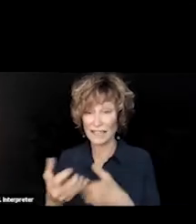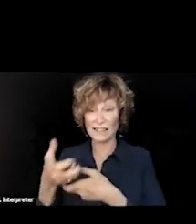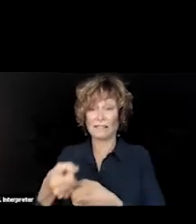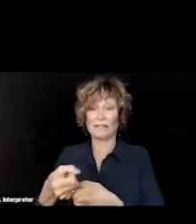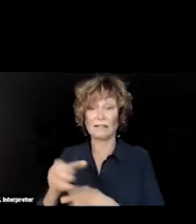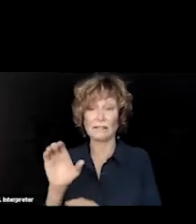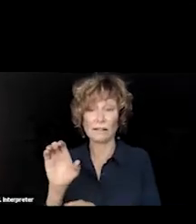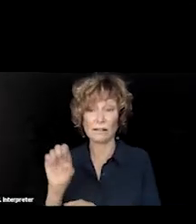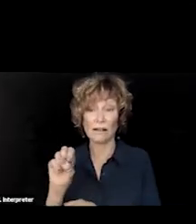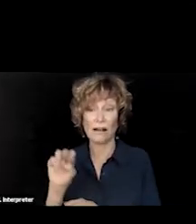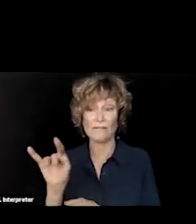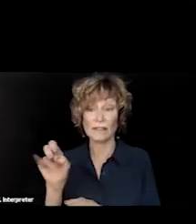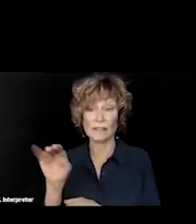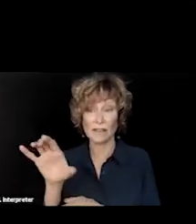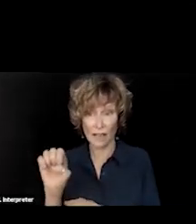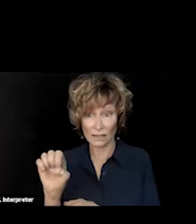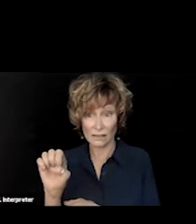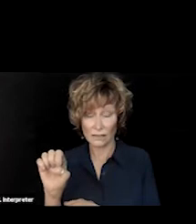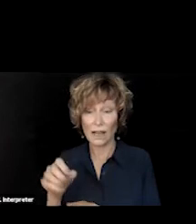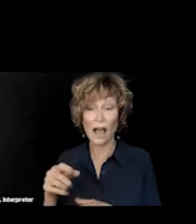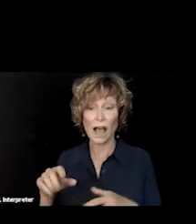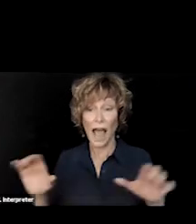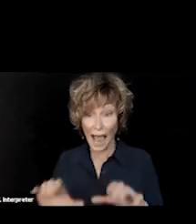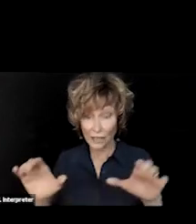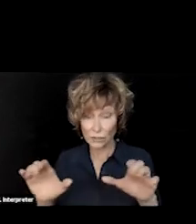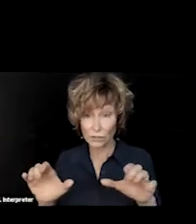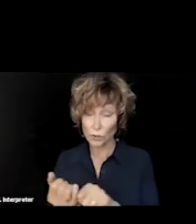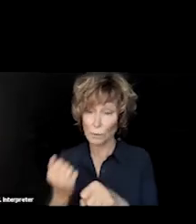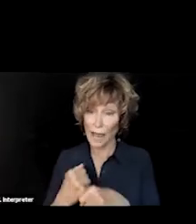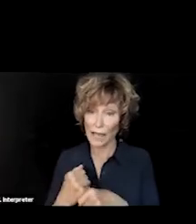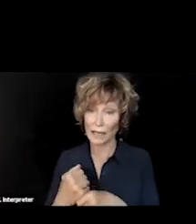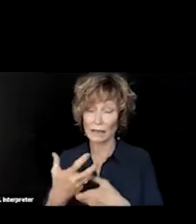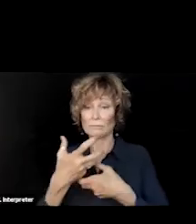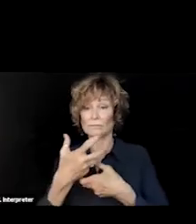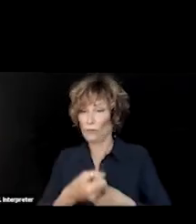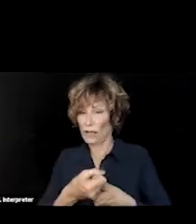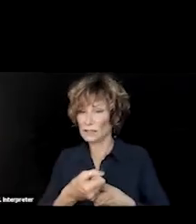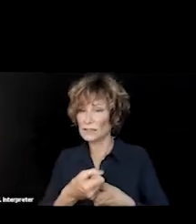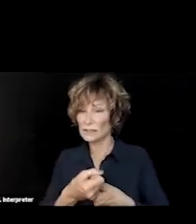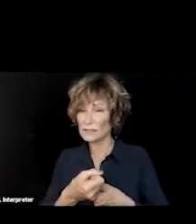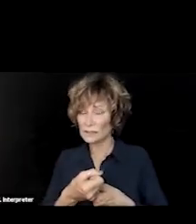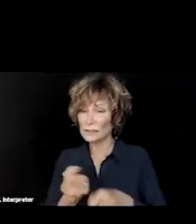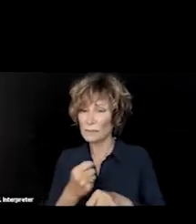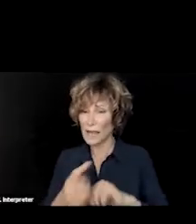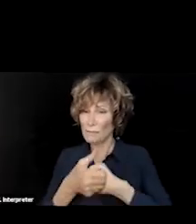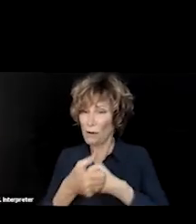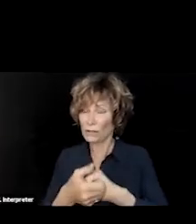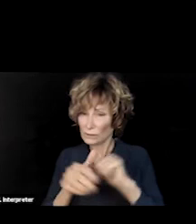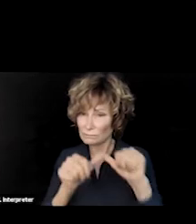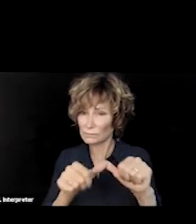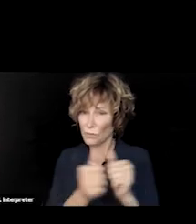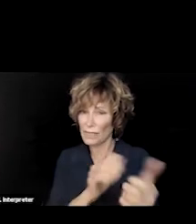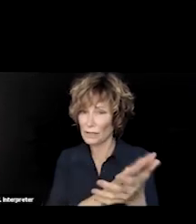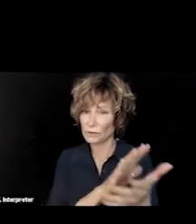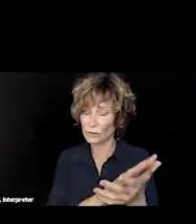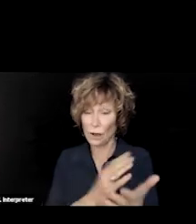confidence. What actions can they take that will build their confidence to continue building a partnership with the school?